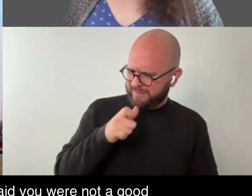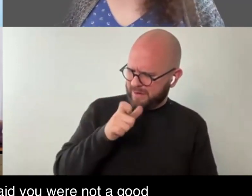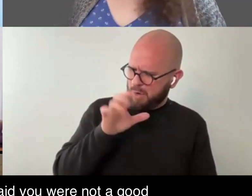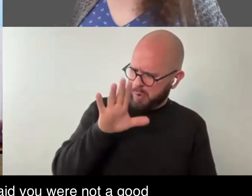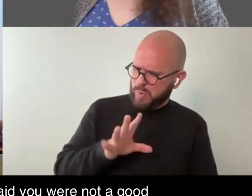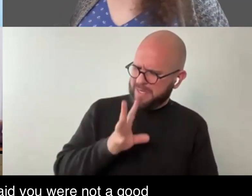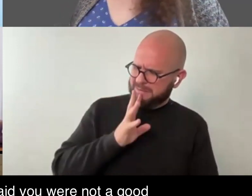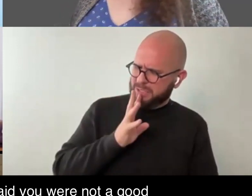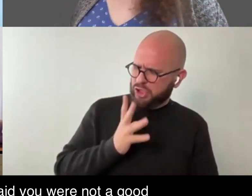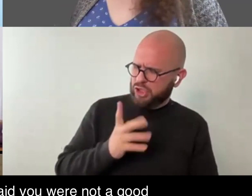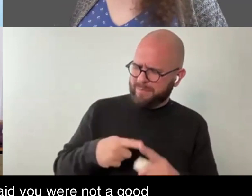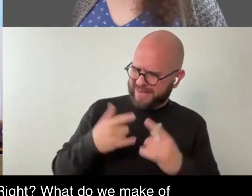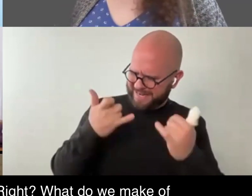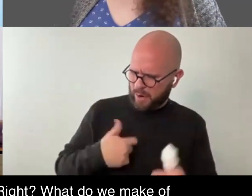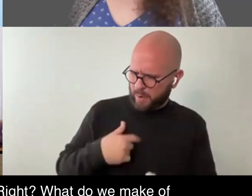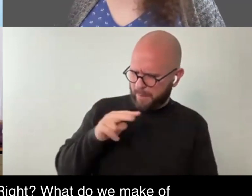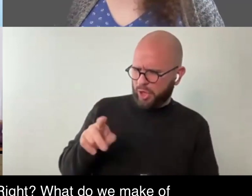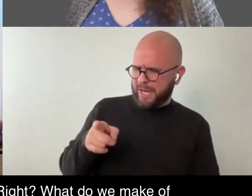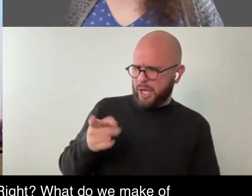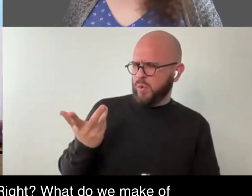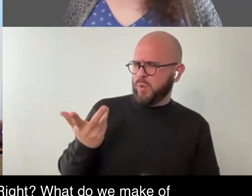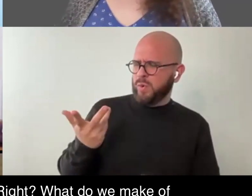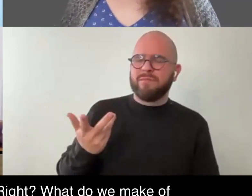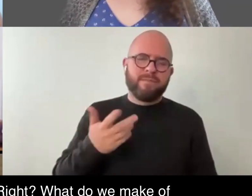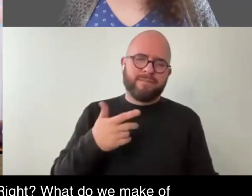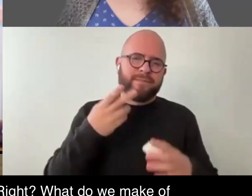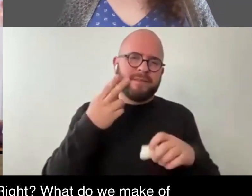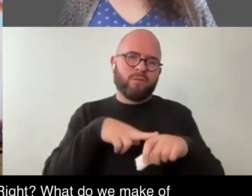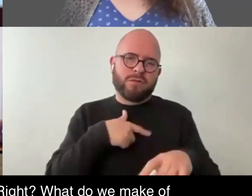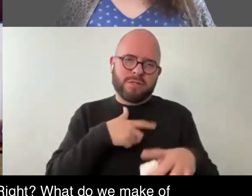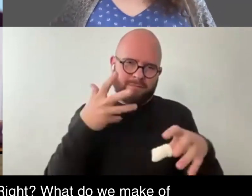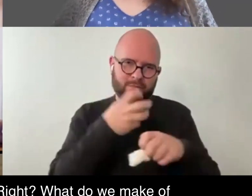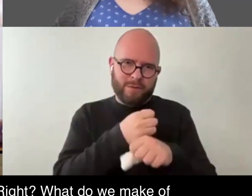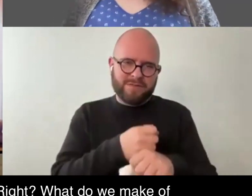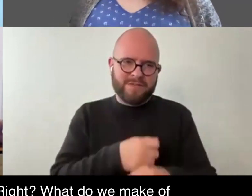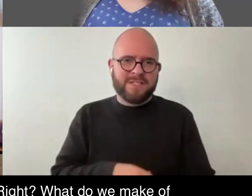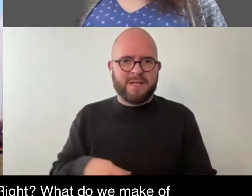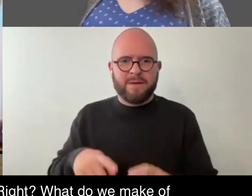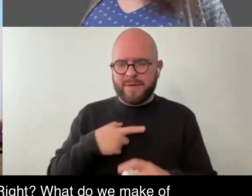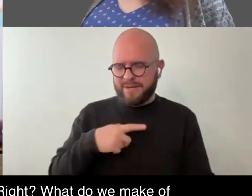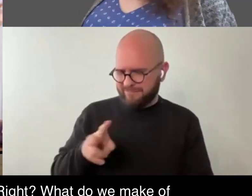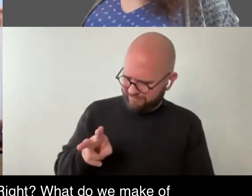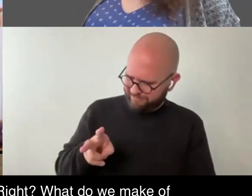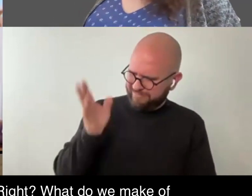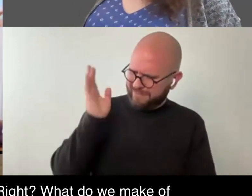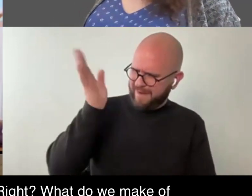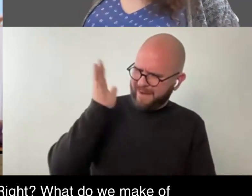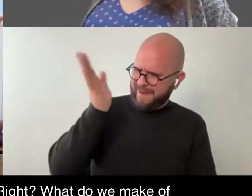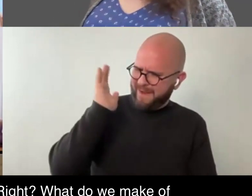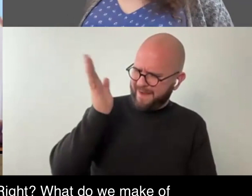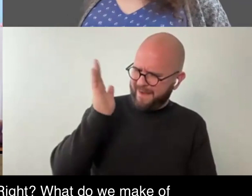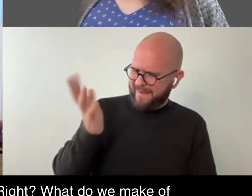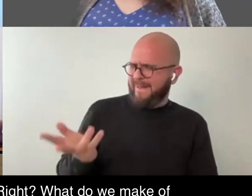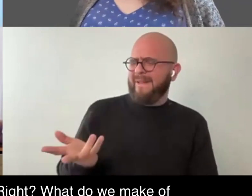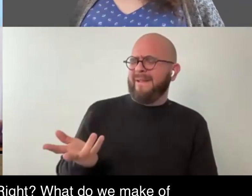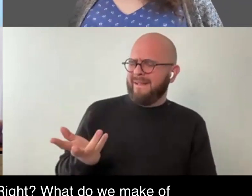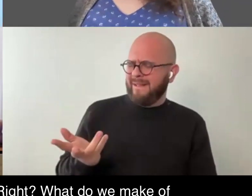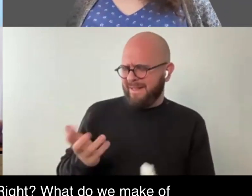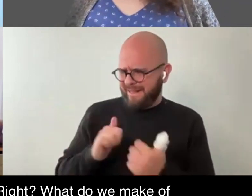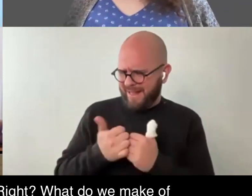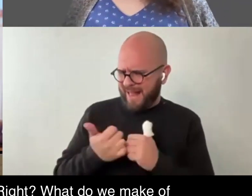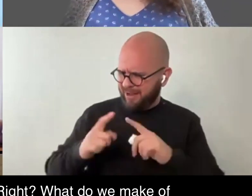Now look at you. I mean, I'm paraphrasing here a little bit. Right? What do we make of this